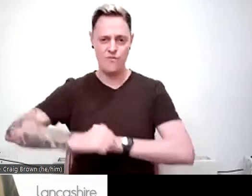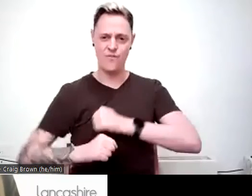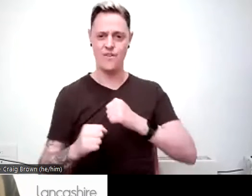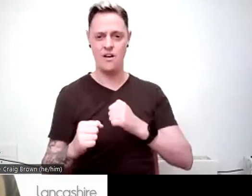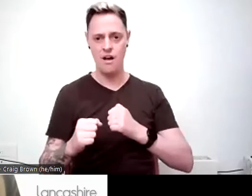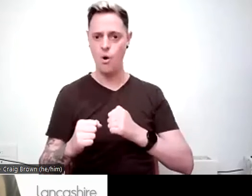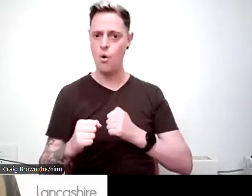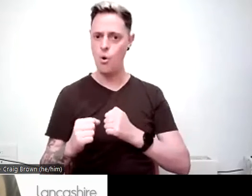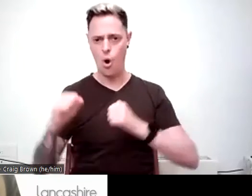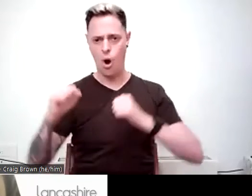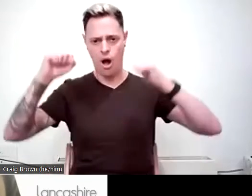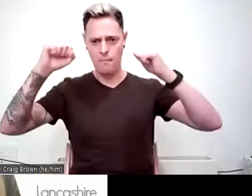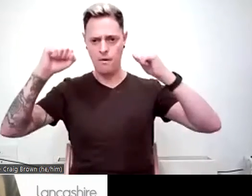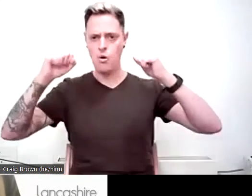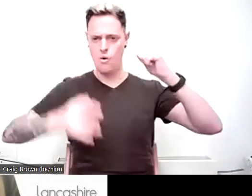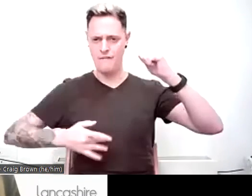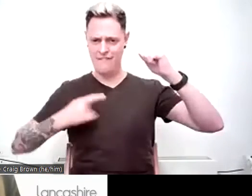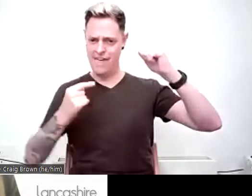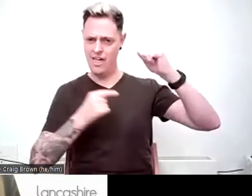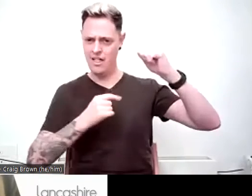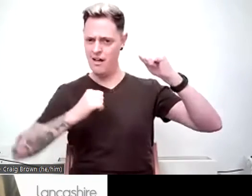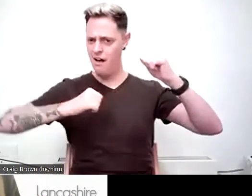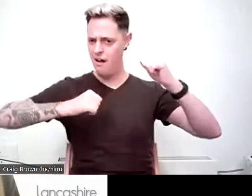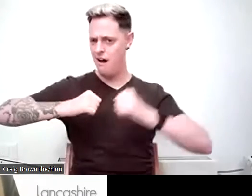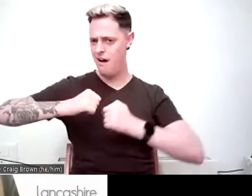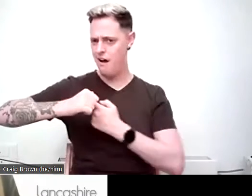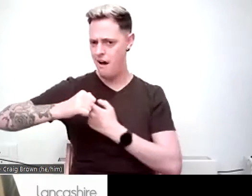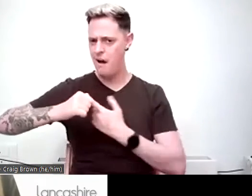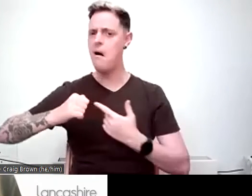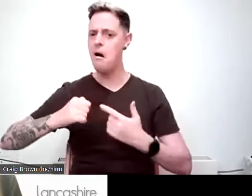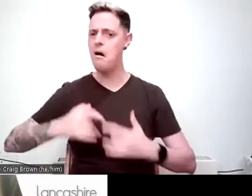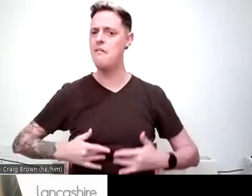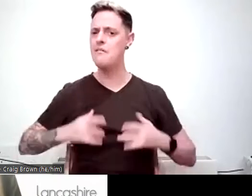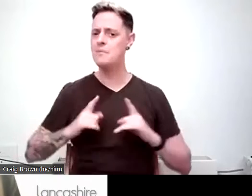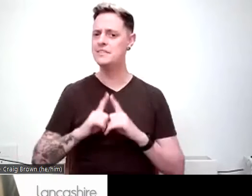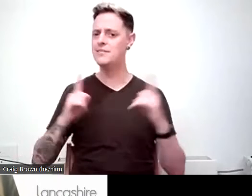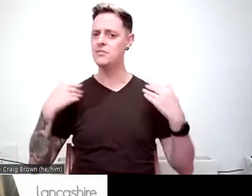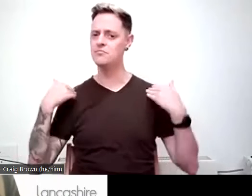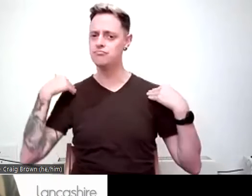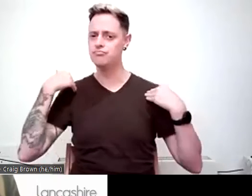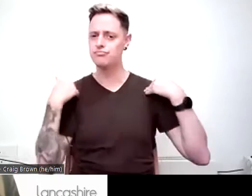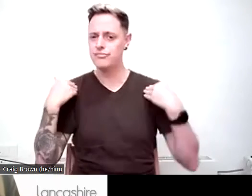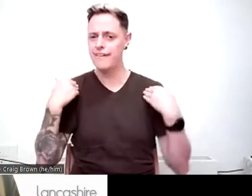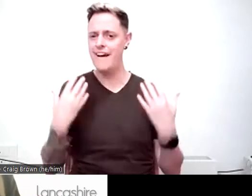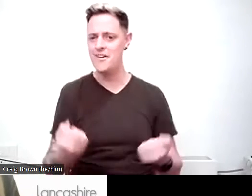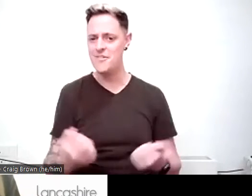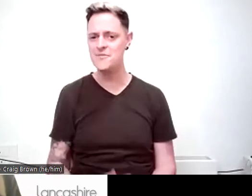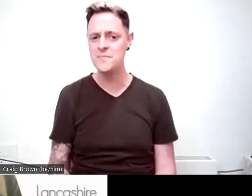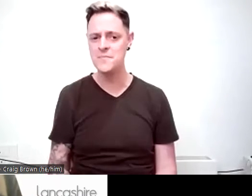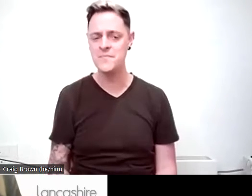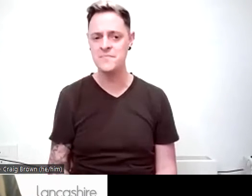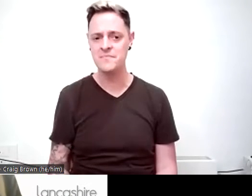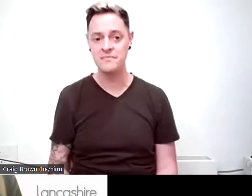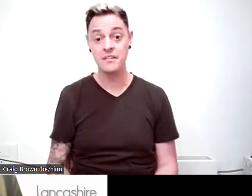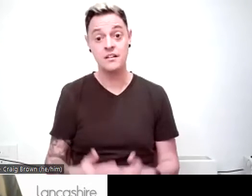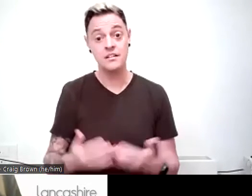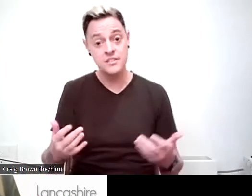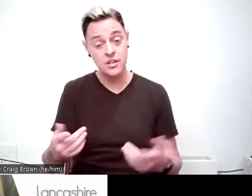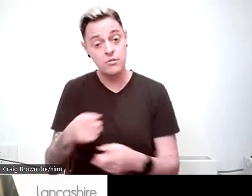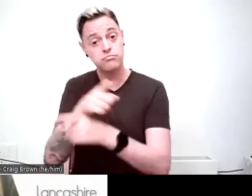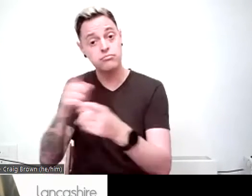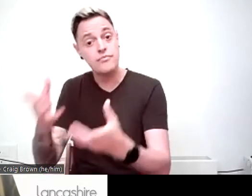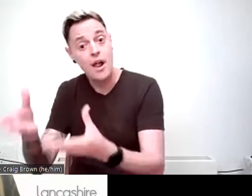that feels. Because there's this now shift happening as people, I guess, learn more about trauma.